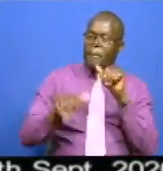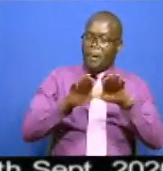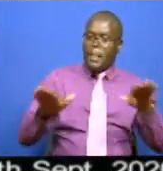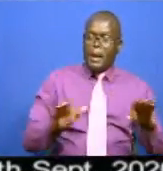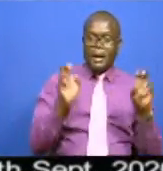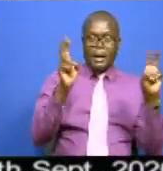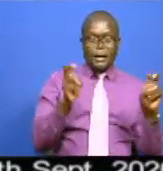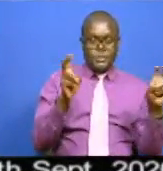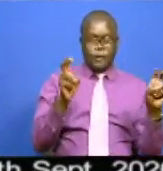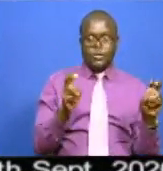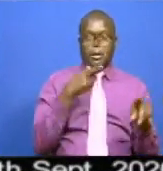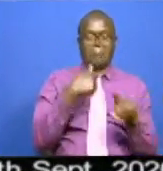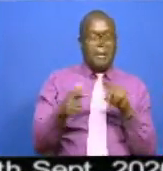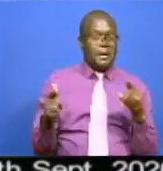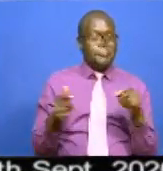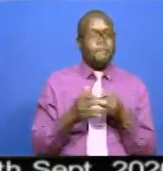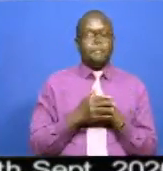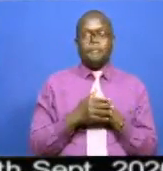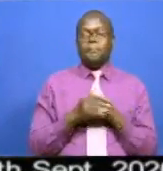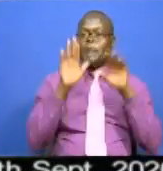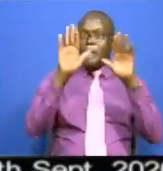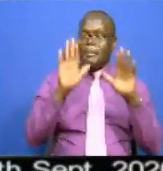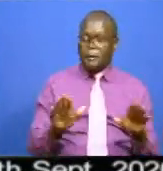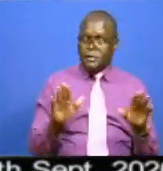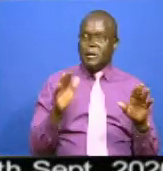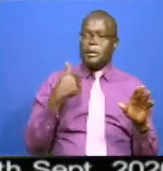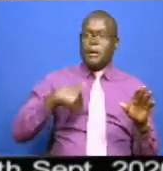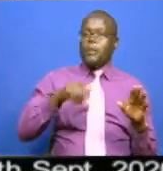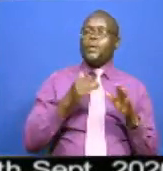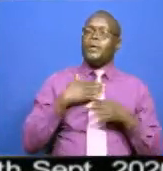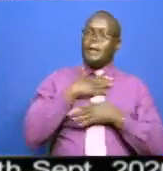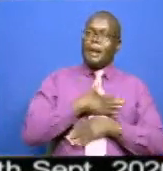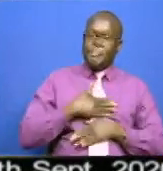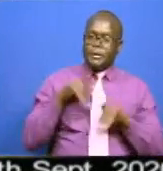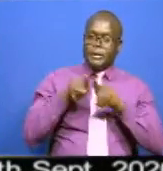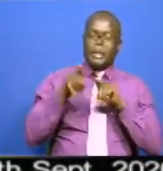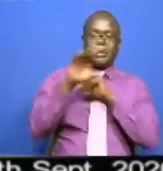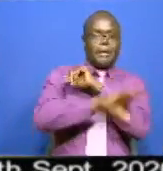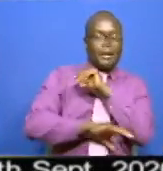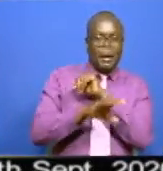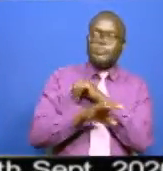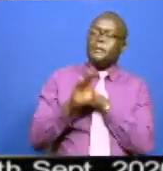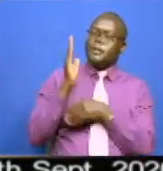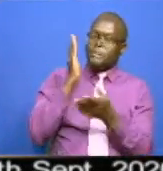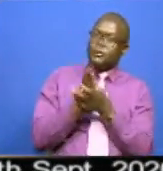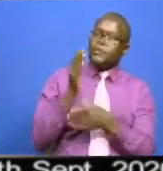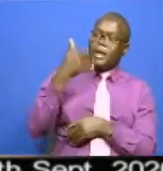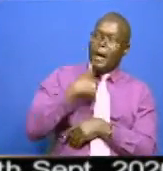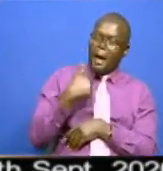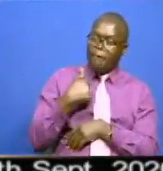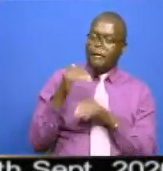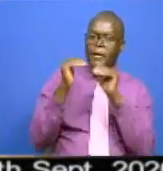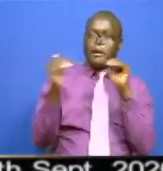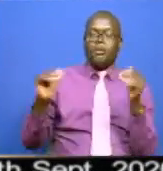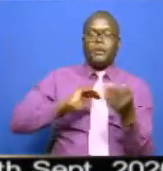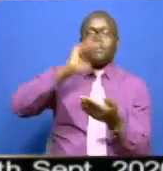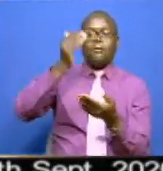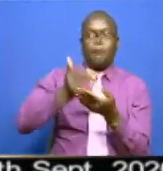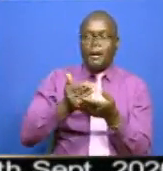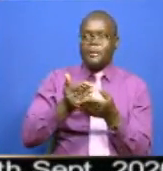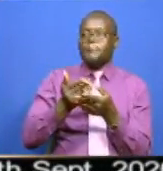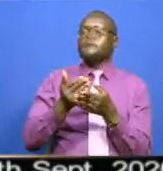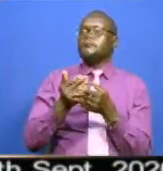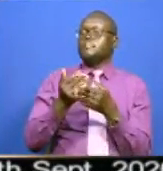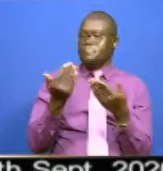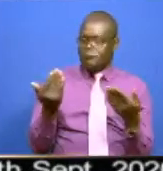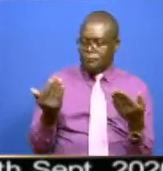issue. However, it is important we appreciate as a country that they have the equalization fund, accepting that it has